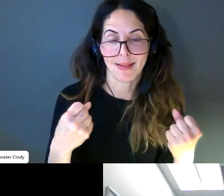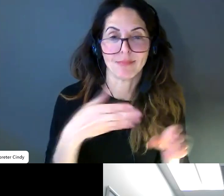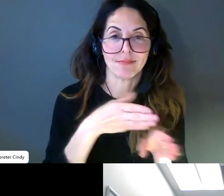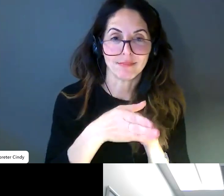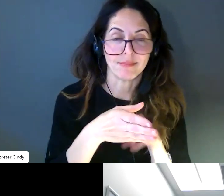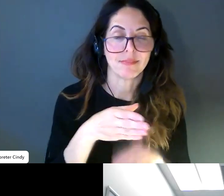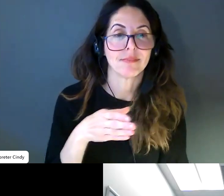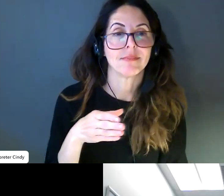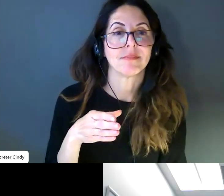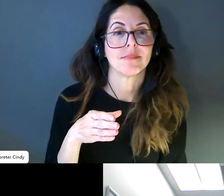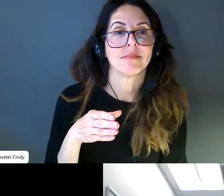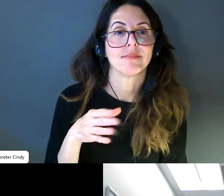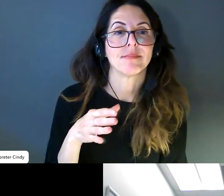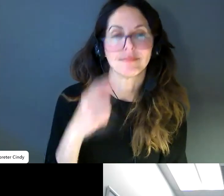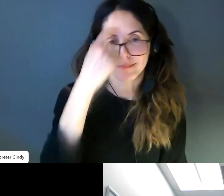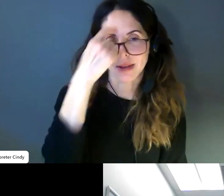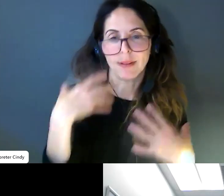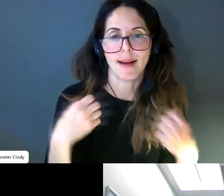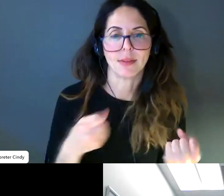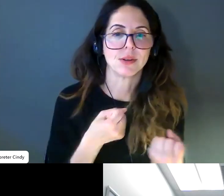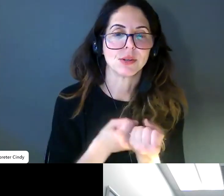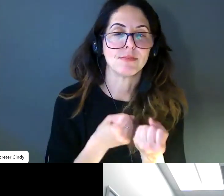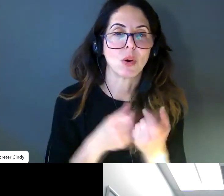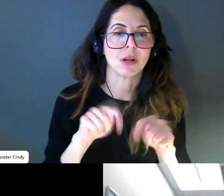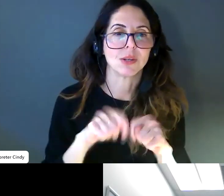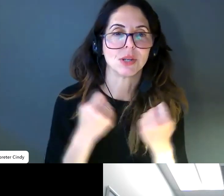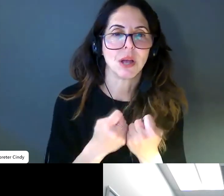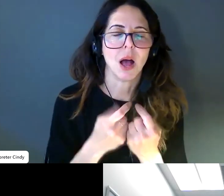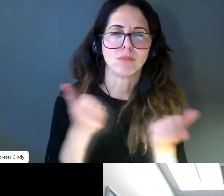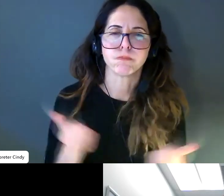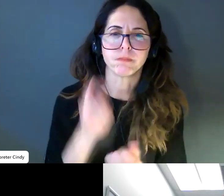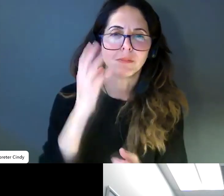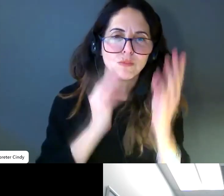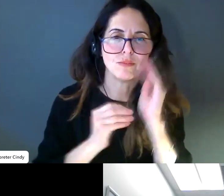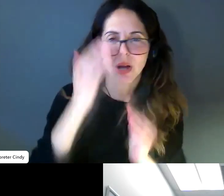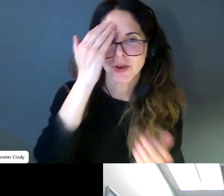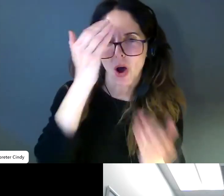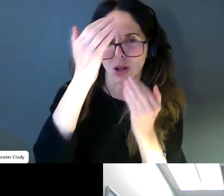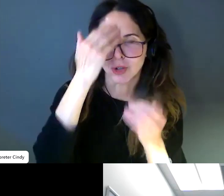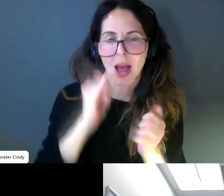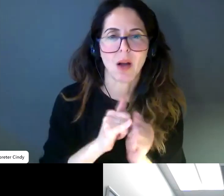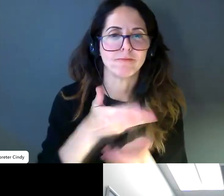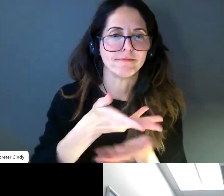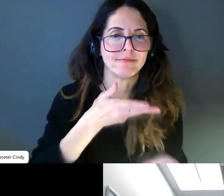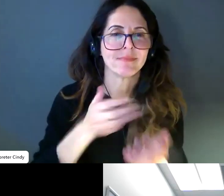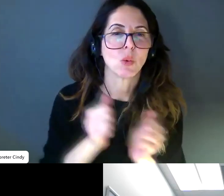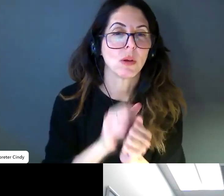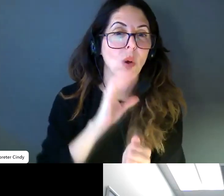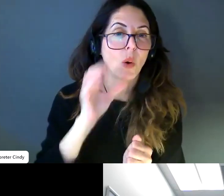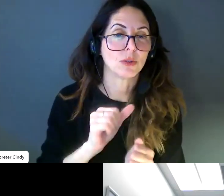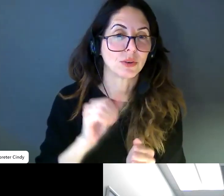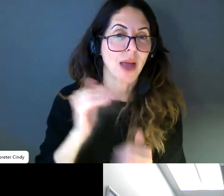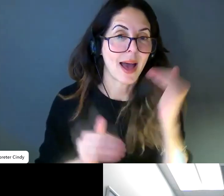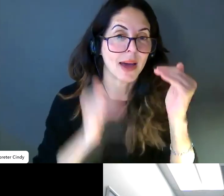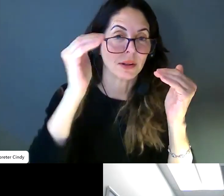in on the mental health support team. So she's got a wealth of experience and knowledge around the issues of working with older adults in both perspectives